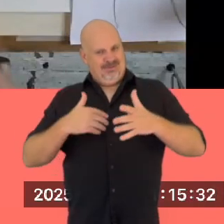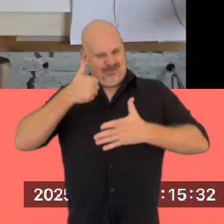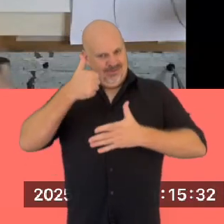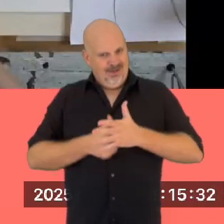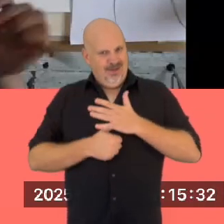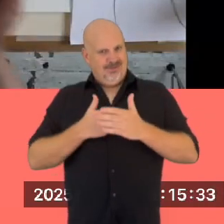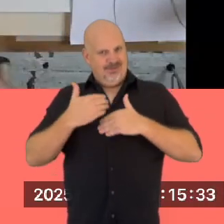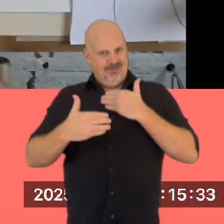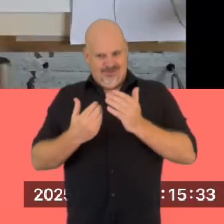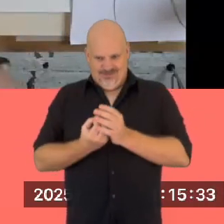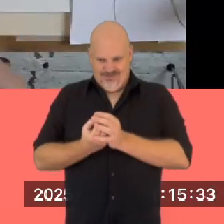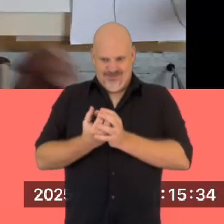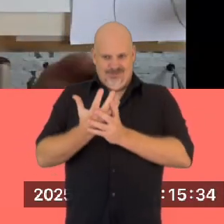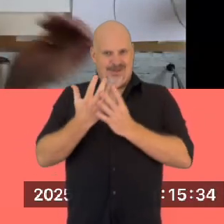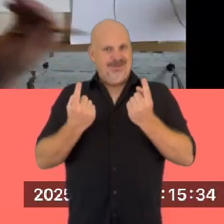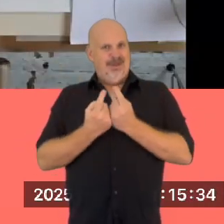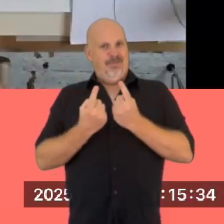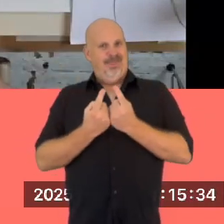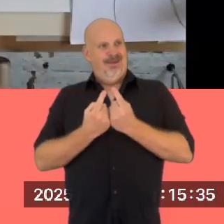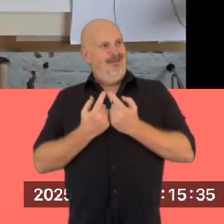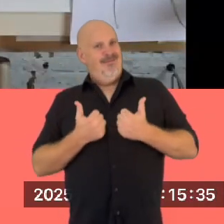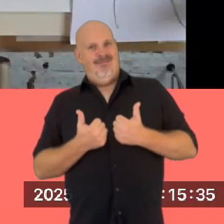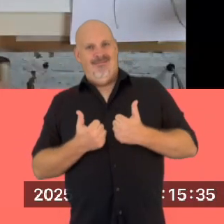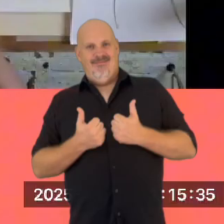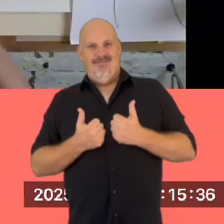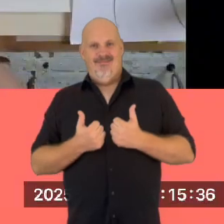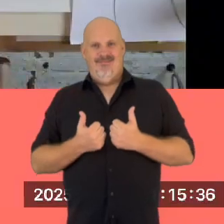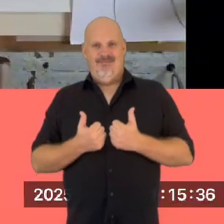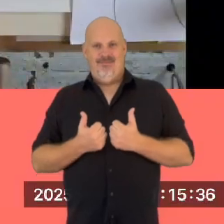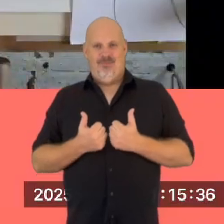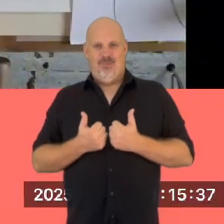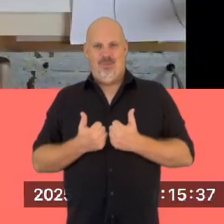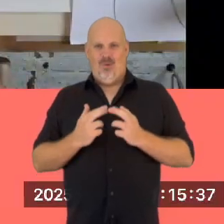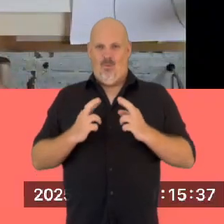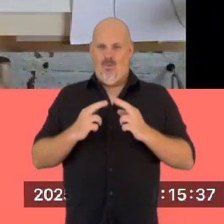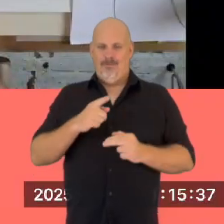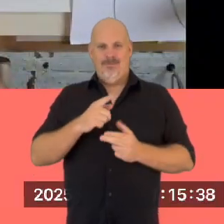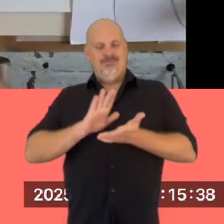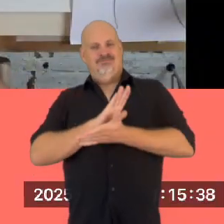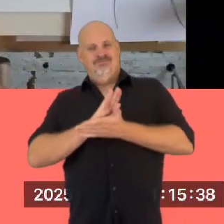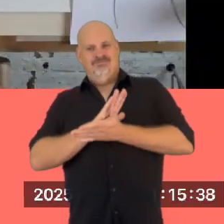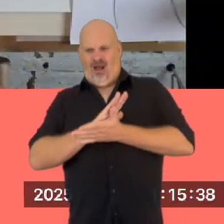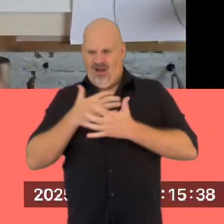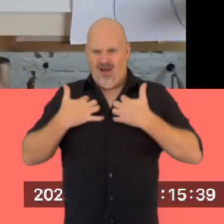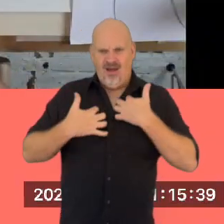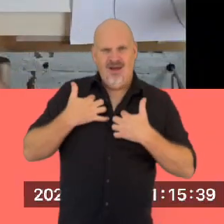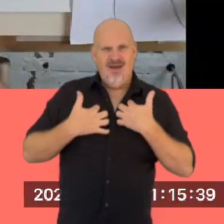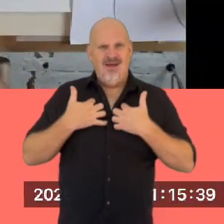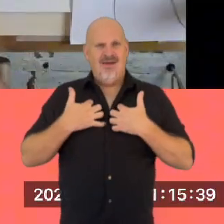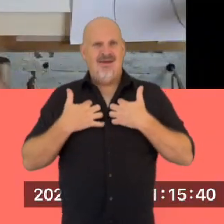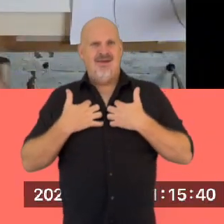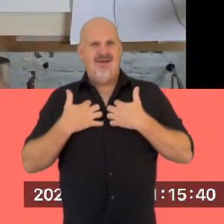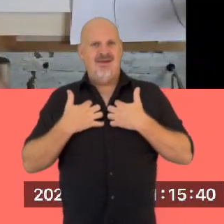celebrate the fact that you started, you're producing something, and it's and hopefully getting some